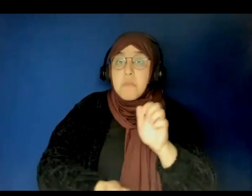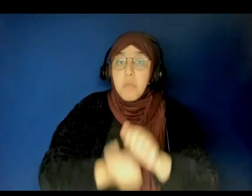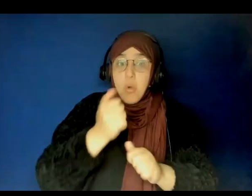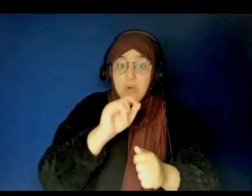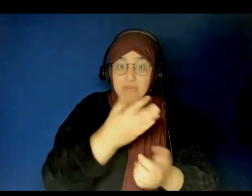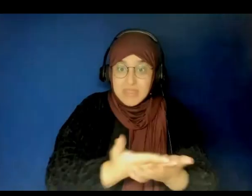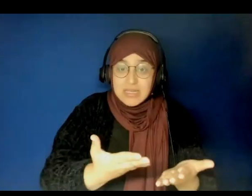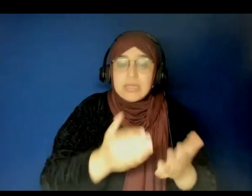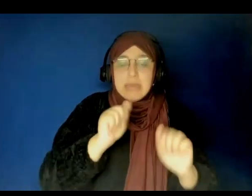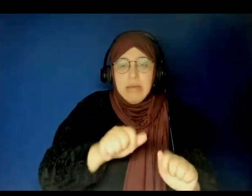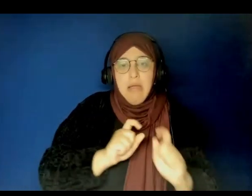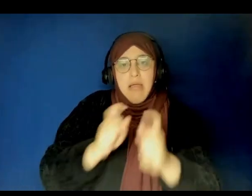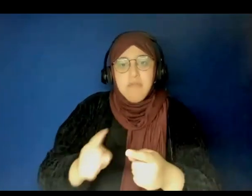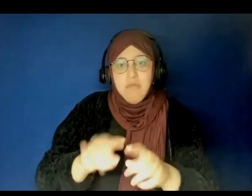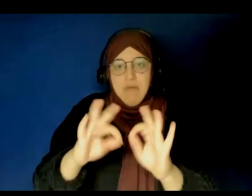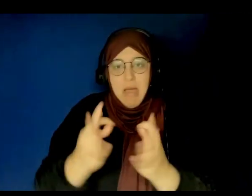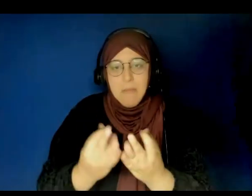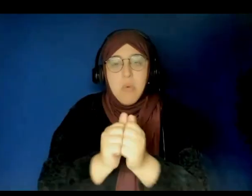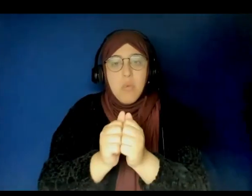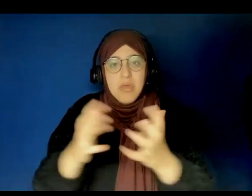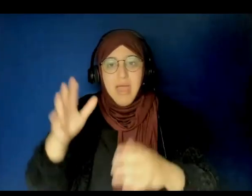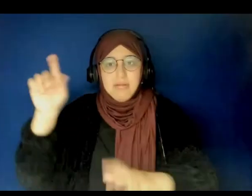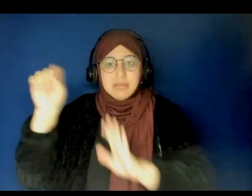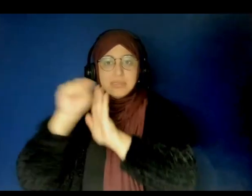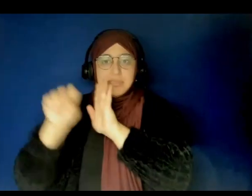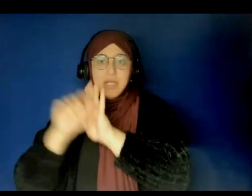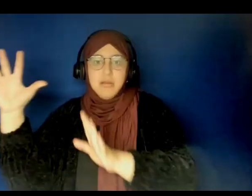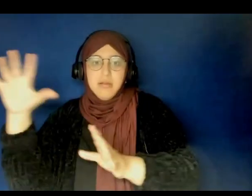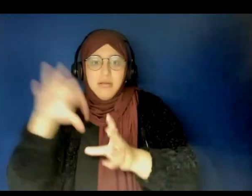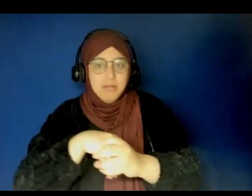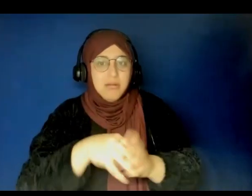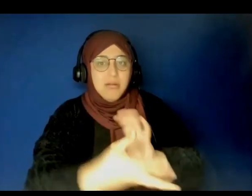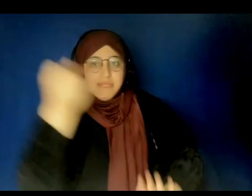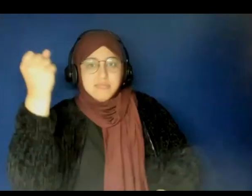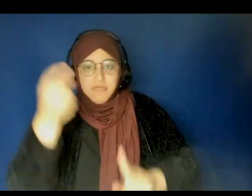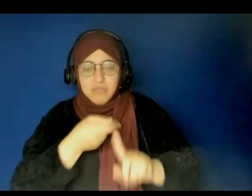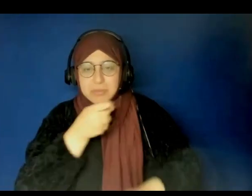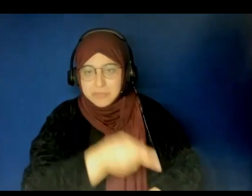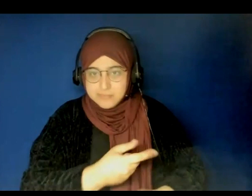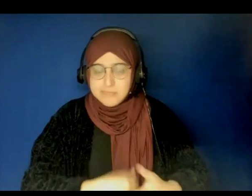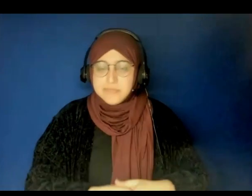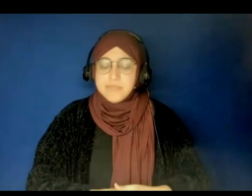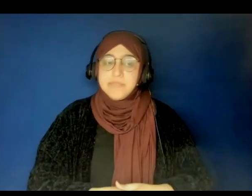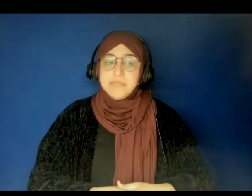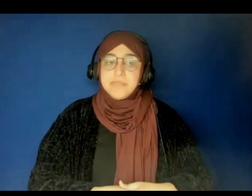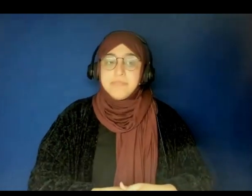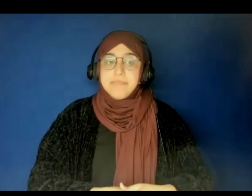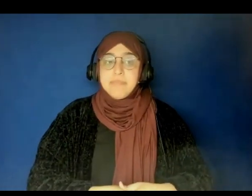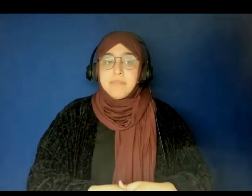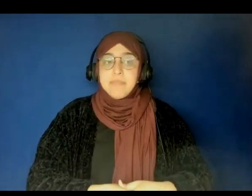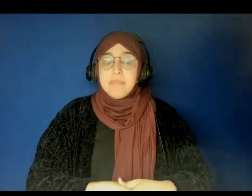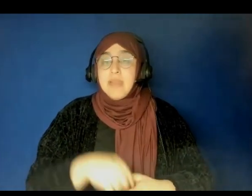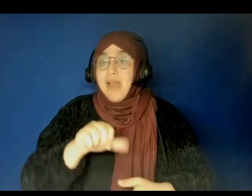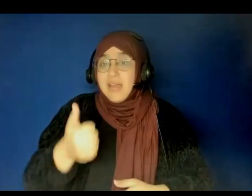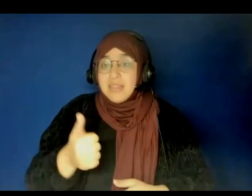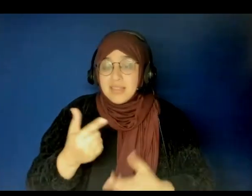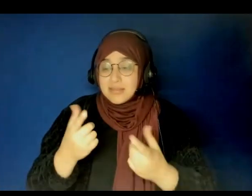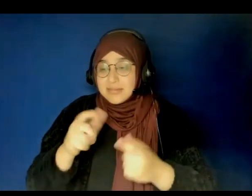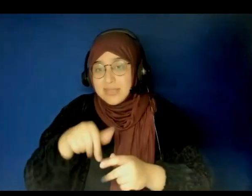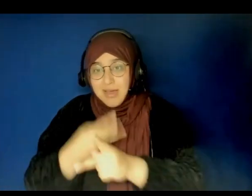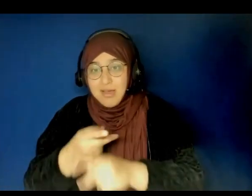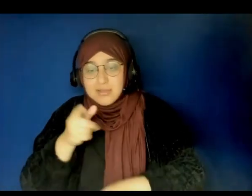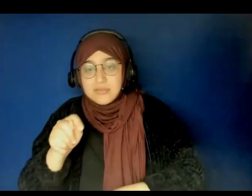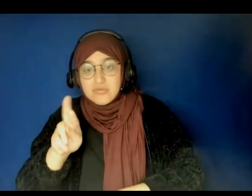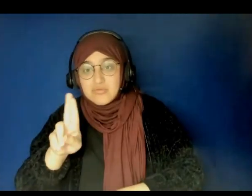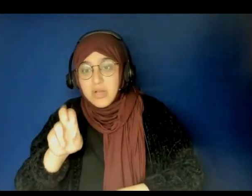by the state. Secondly, is if you have a special needs child. If you have a special needs child, then you will want to